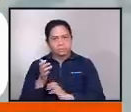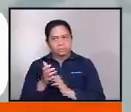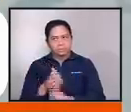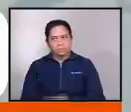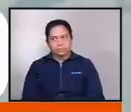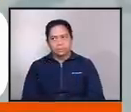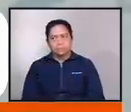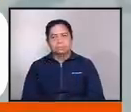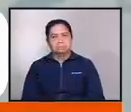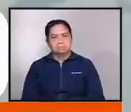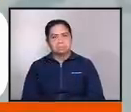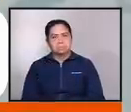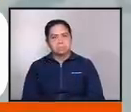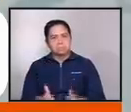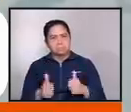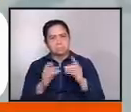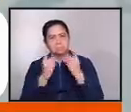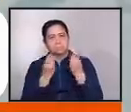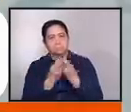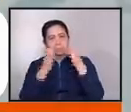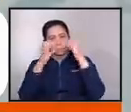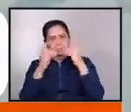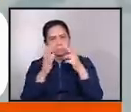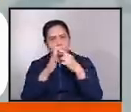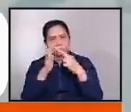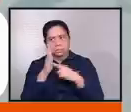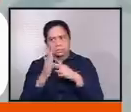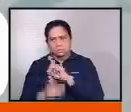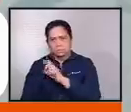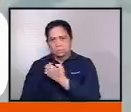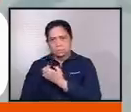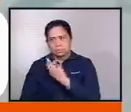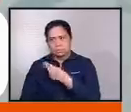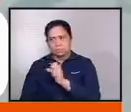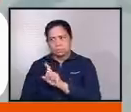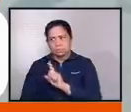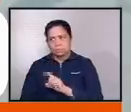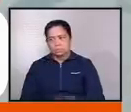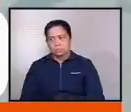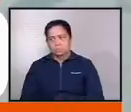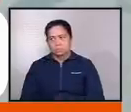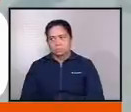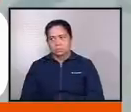lang. Ayun, okay. So debt and regulation, ano ba to? Elementary, high school? Ano po?